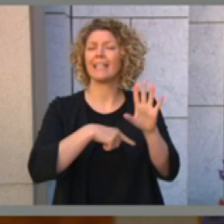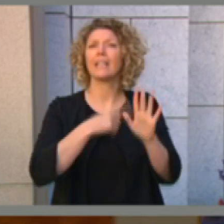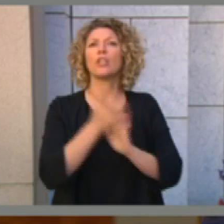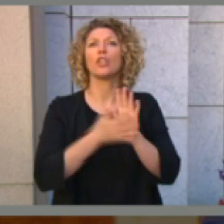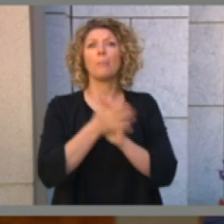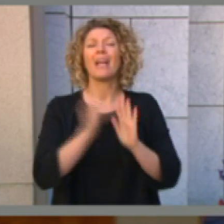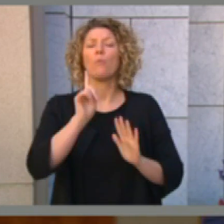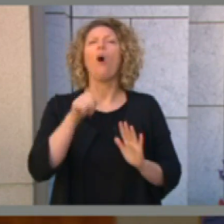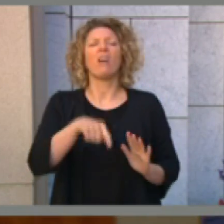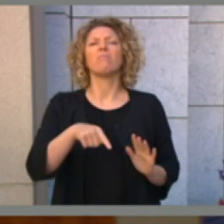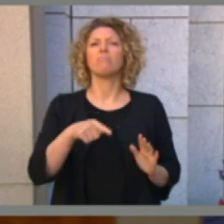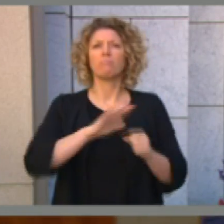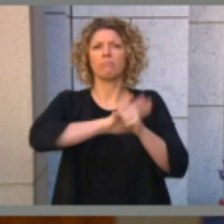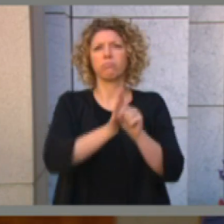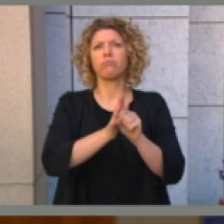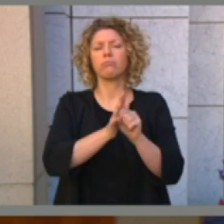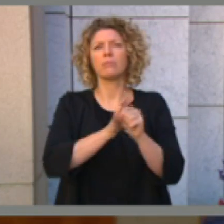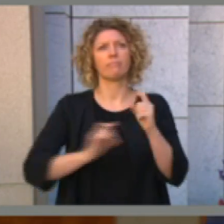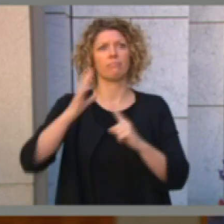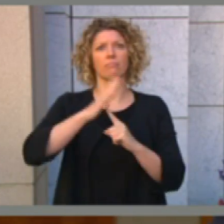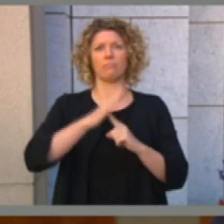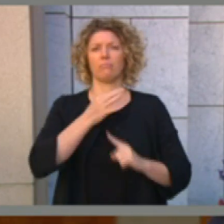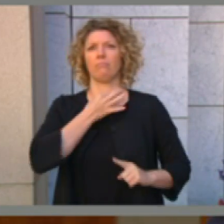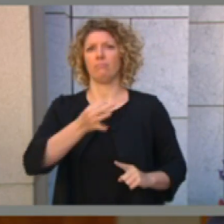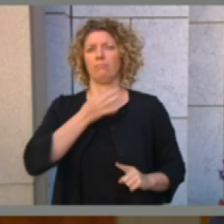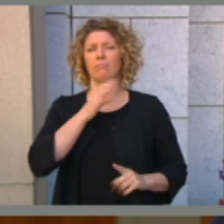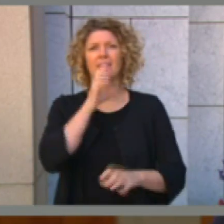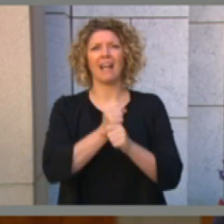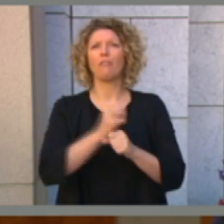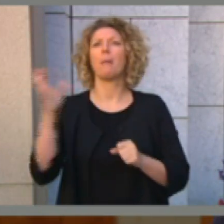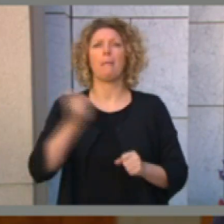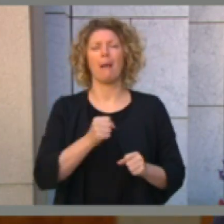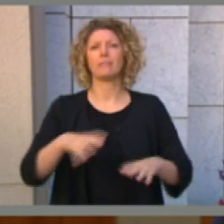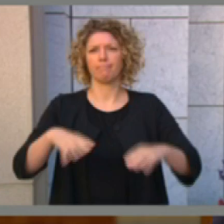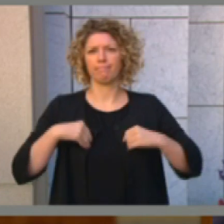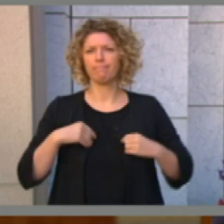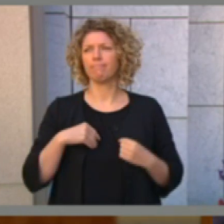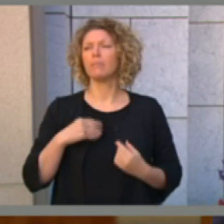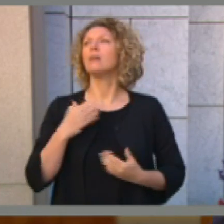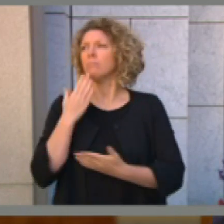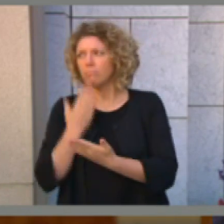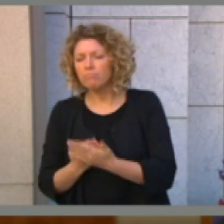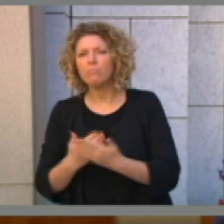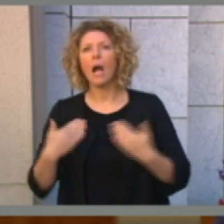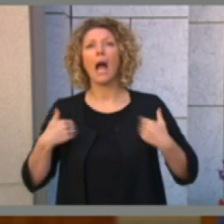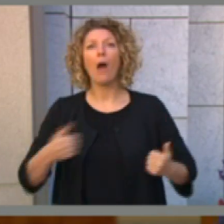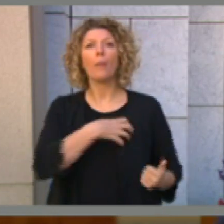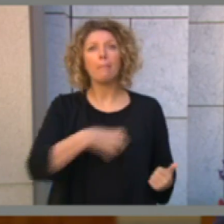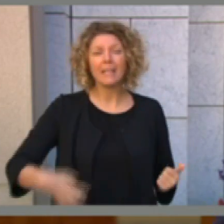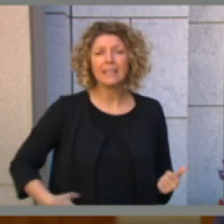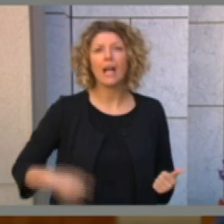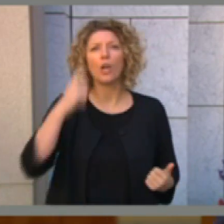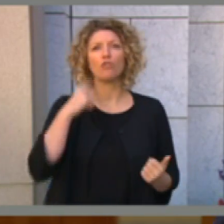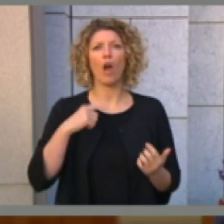threat, the coronavirus, and the need for the federal government to take actions under the Health Minister and myself as Prime Minister in relation to limiting